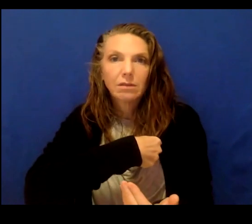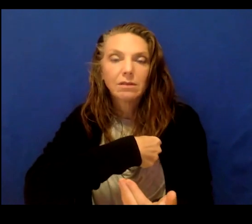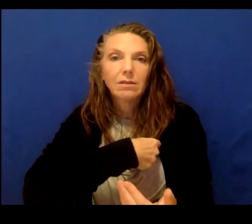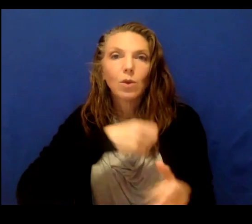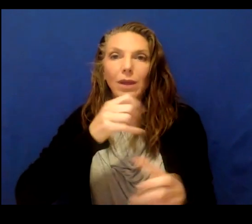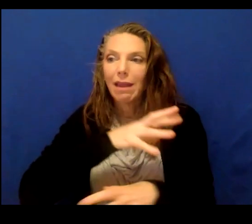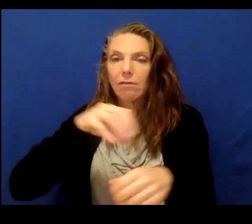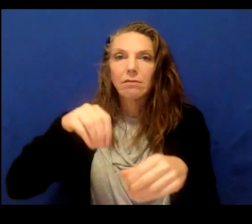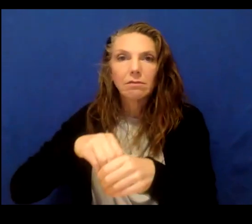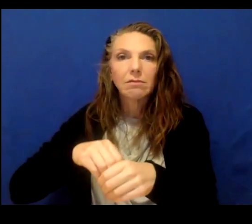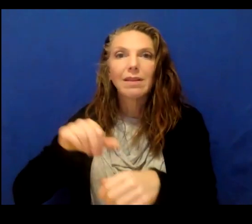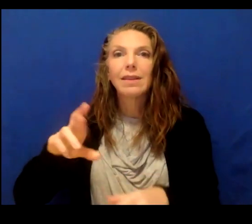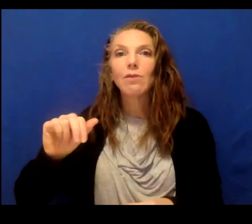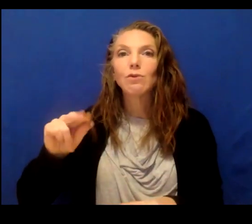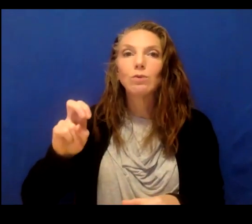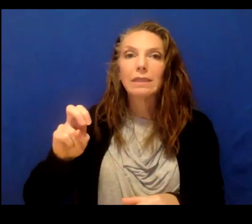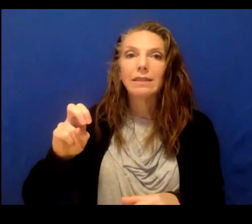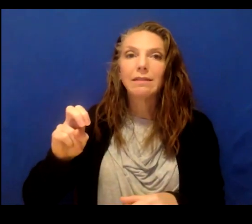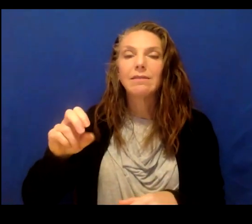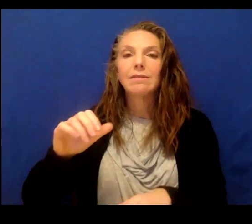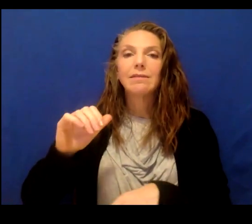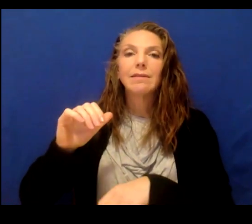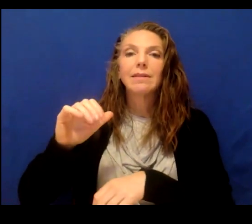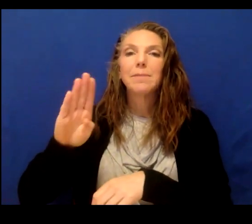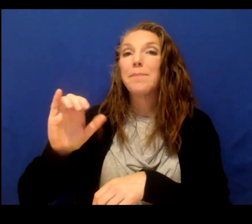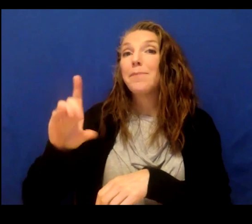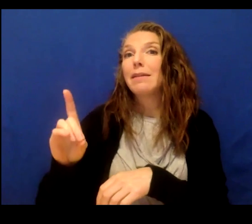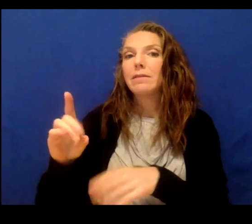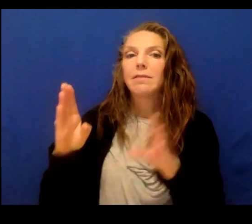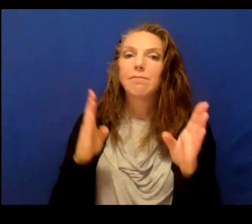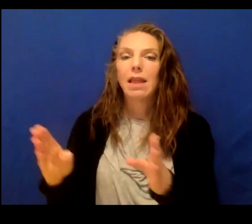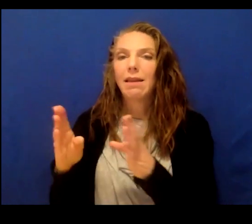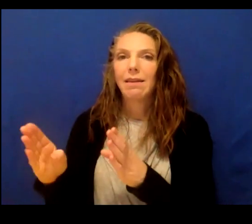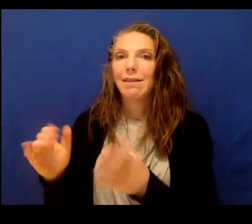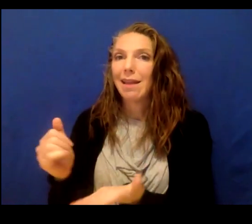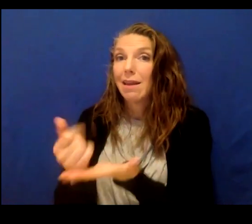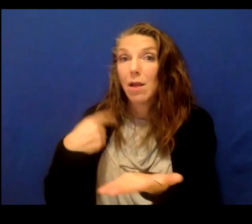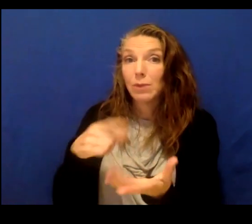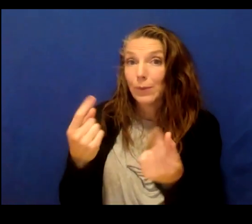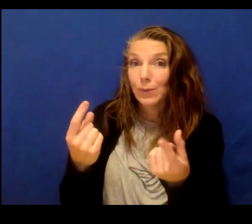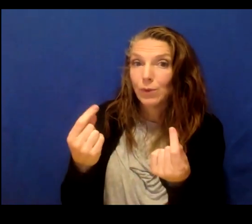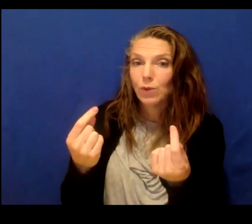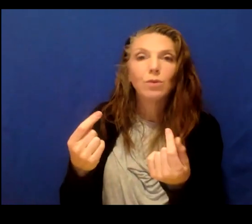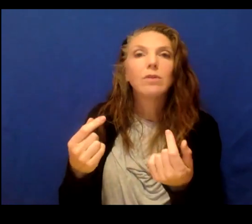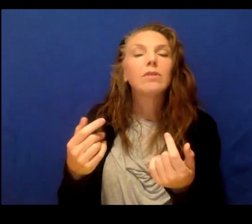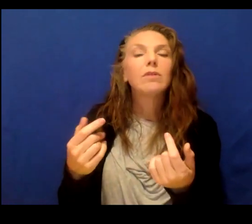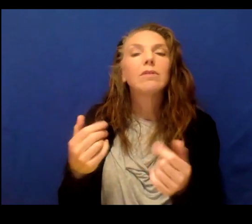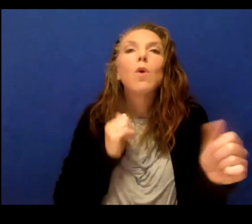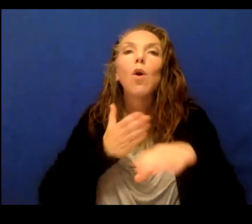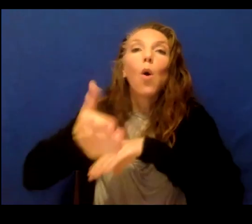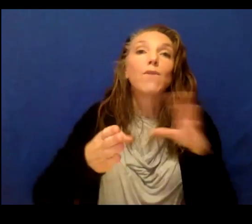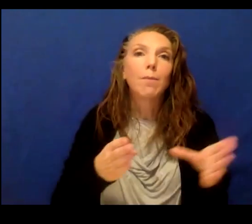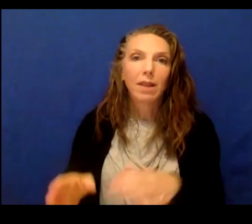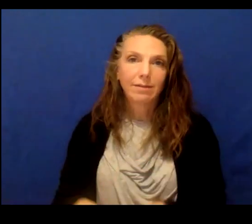engage in what we call routines-based planning. And routines-based planning helps us do things like avoid over-planning, because how